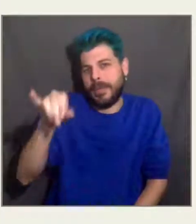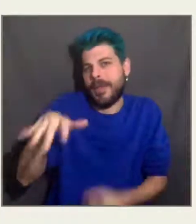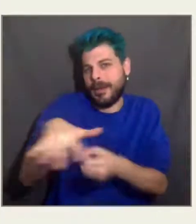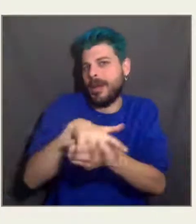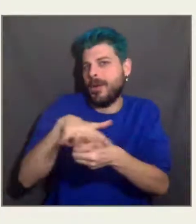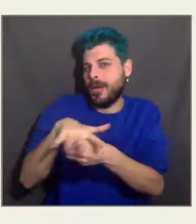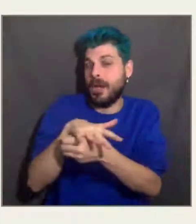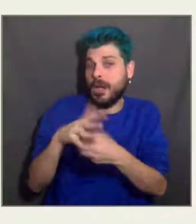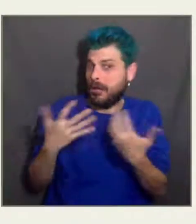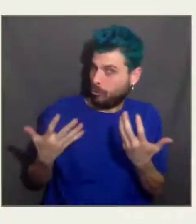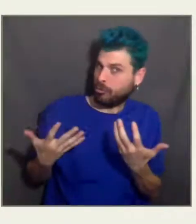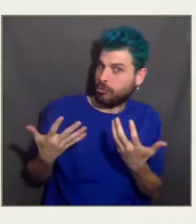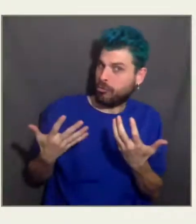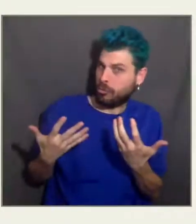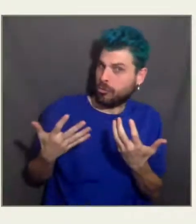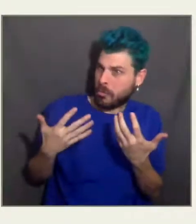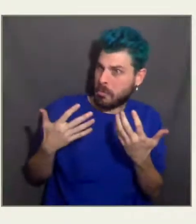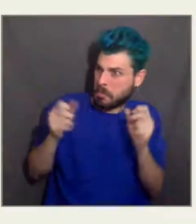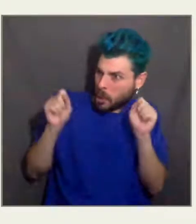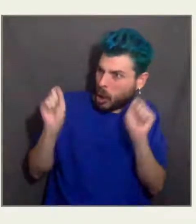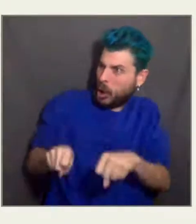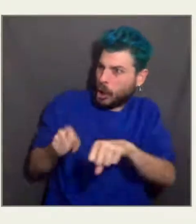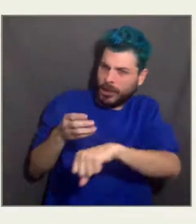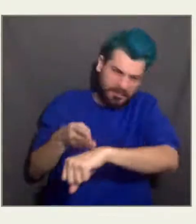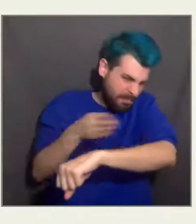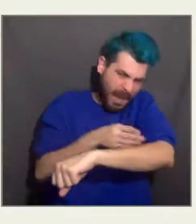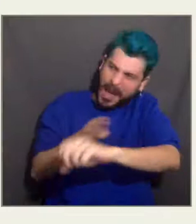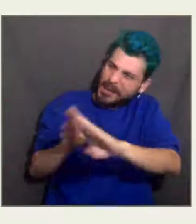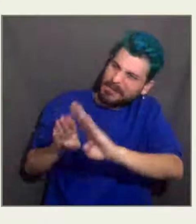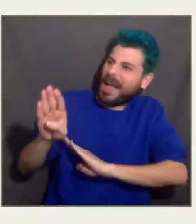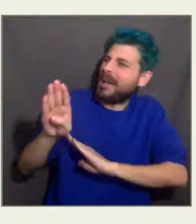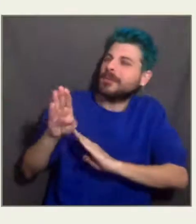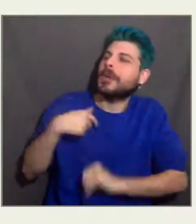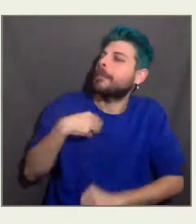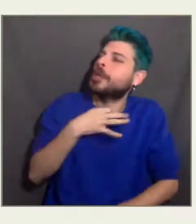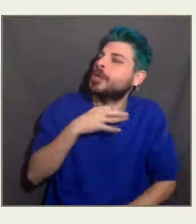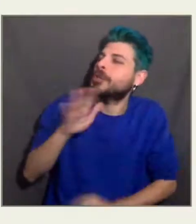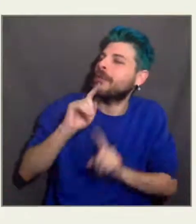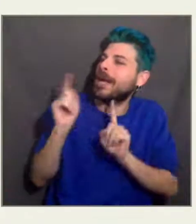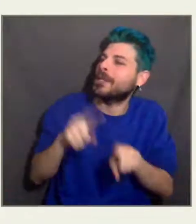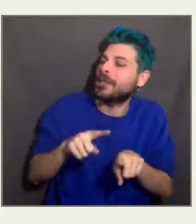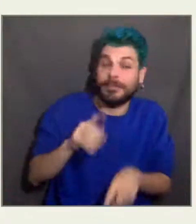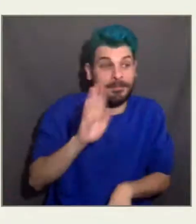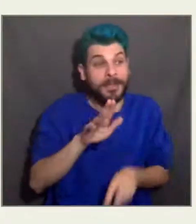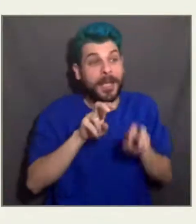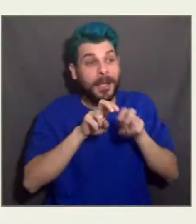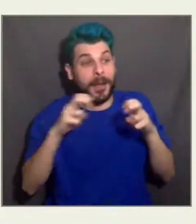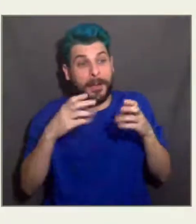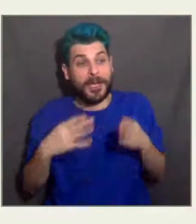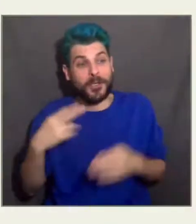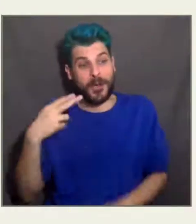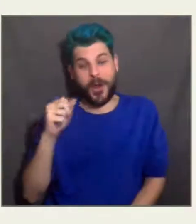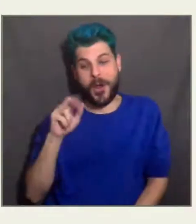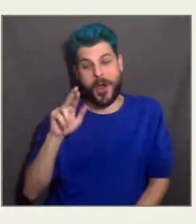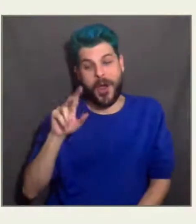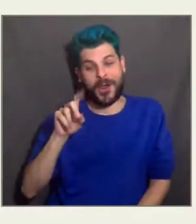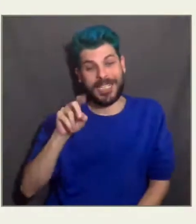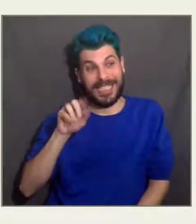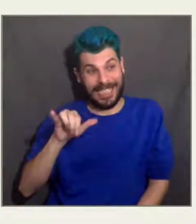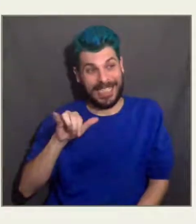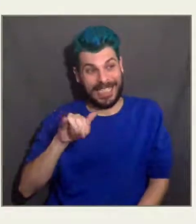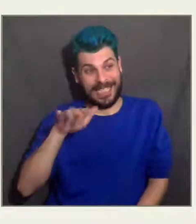there, so I'm more than curious as to what that answer would In fact, be. Commissioner Hardesty lives in that general Okay. area.